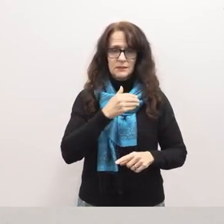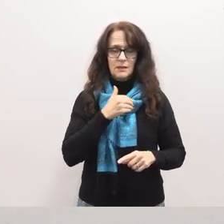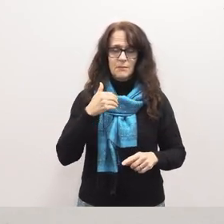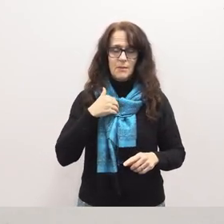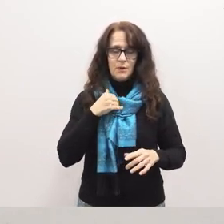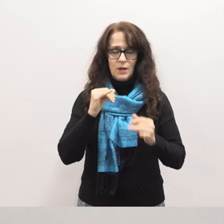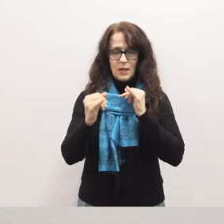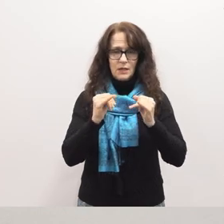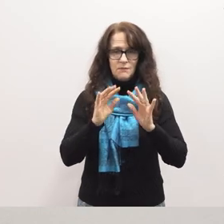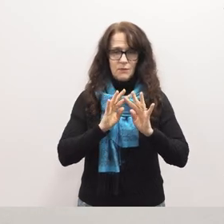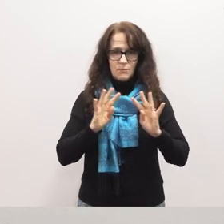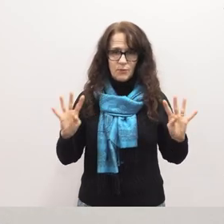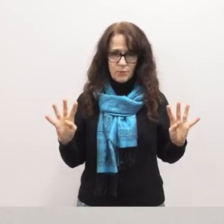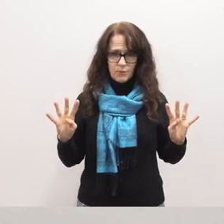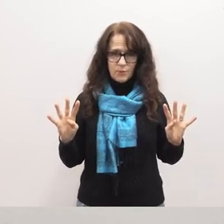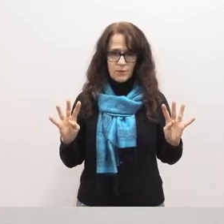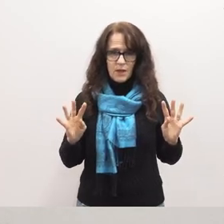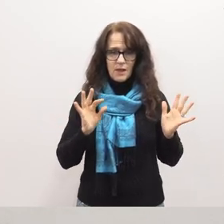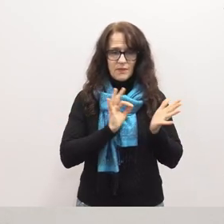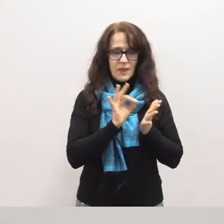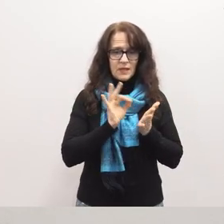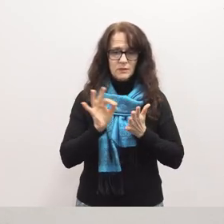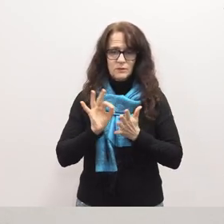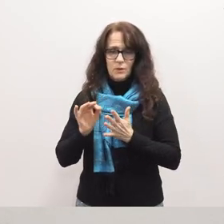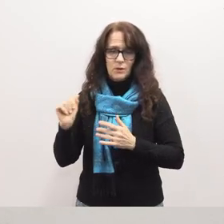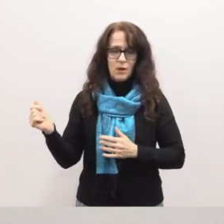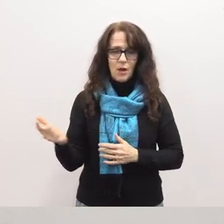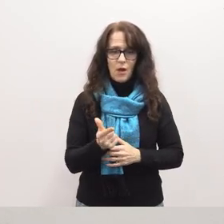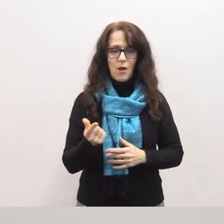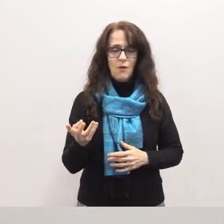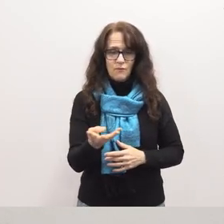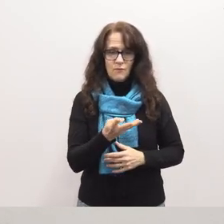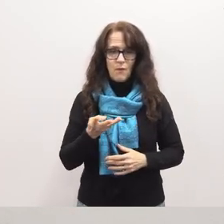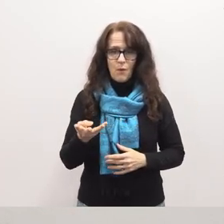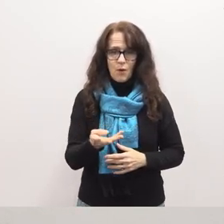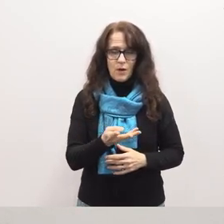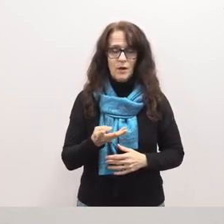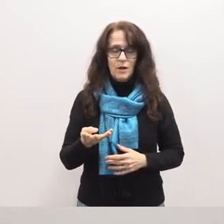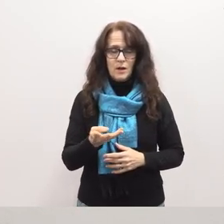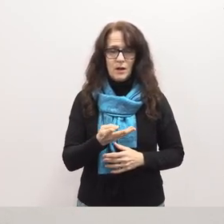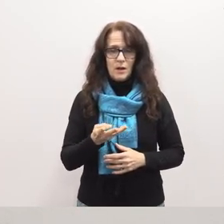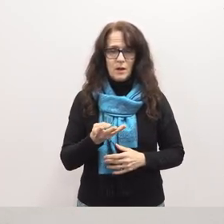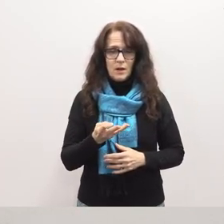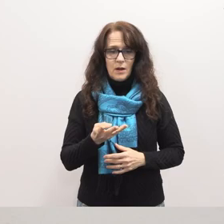panel. The panel scored all 4 of the